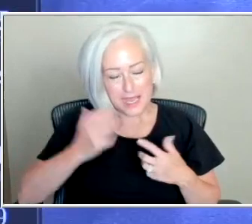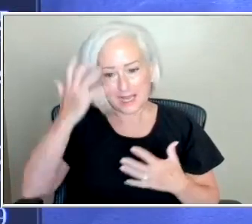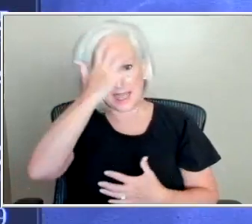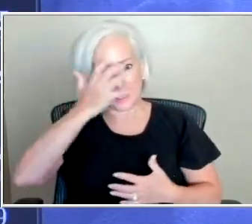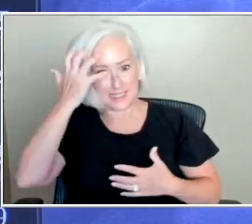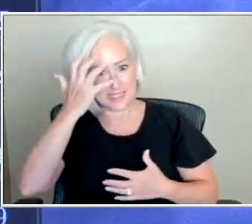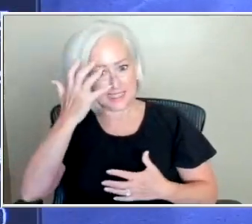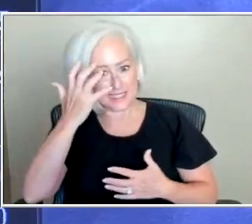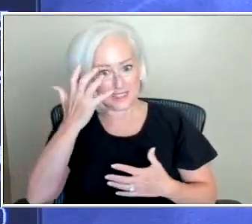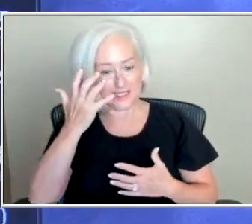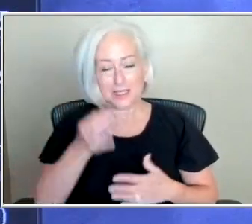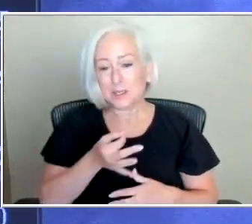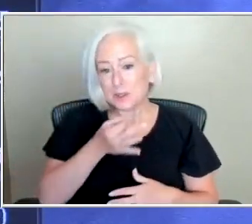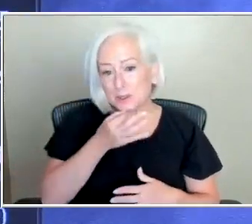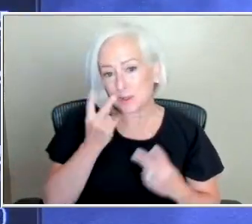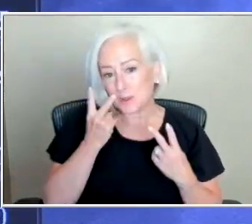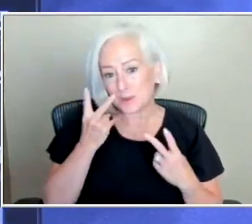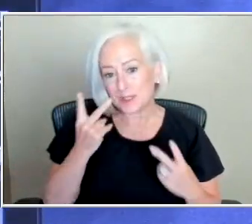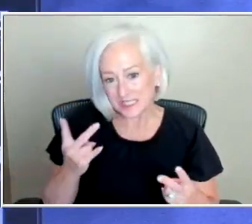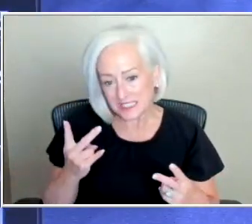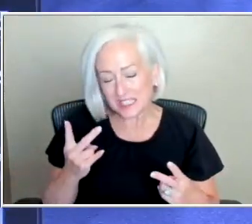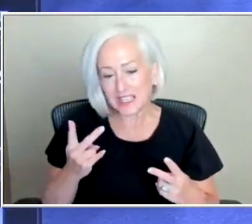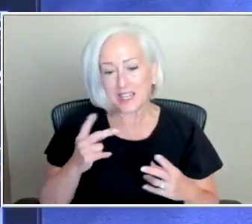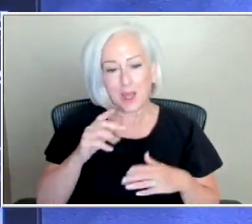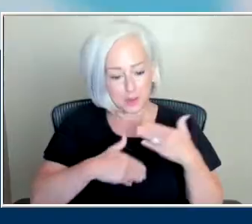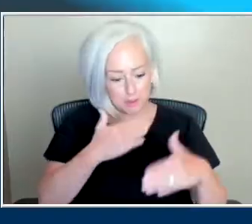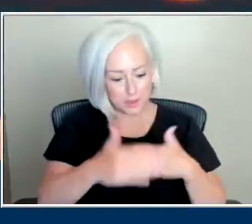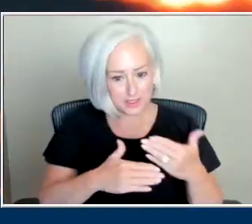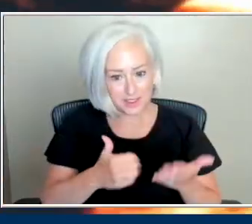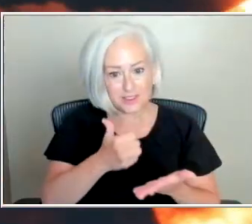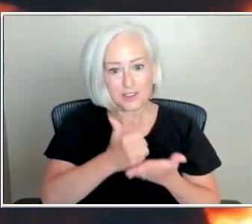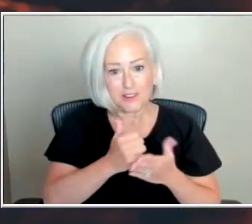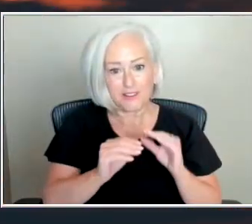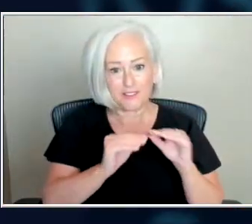and had her back to her routine in just a matter of days.